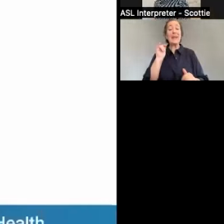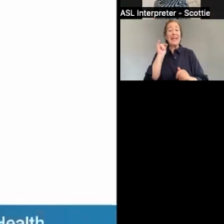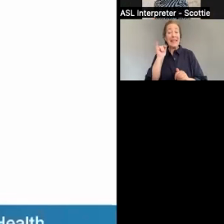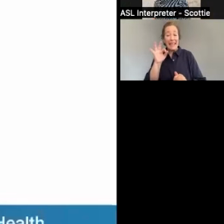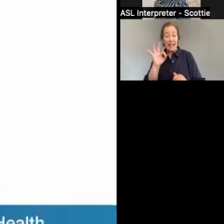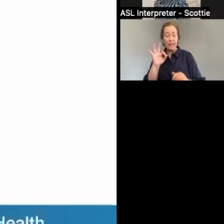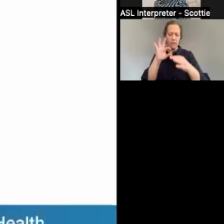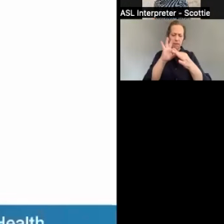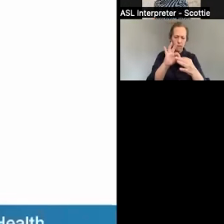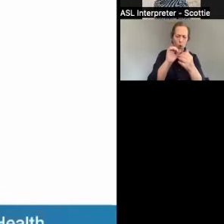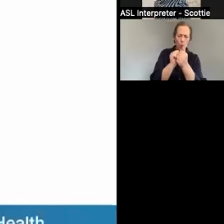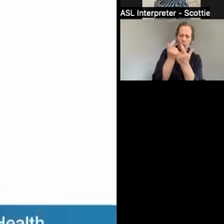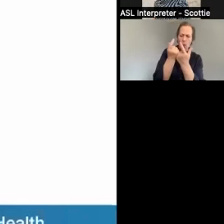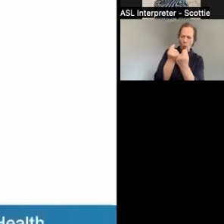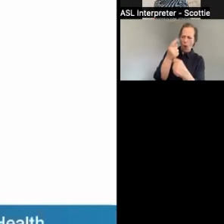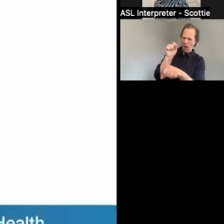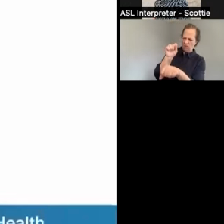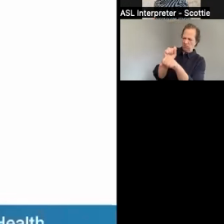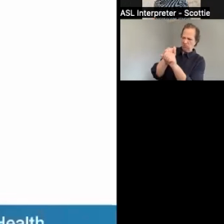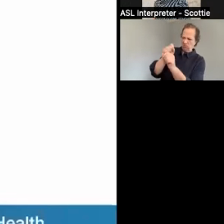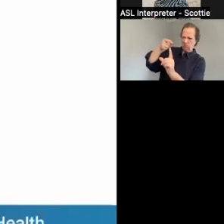necessity.